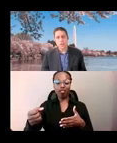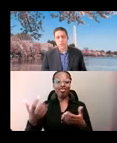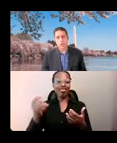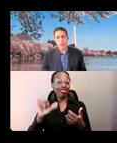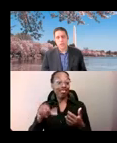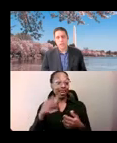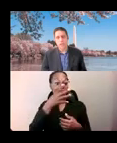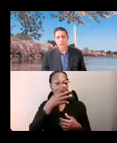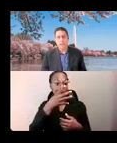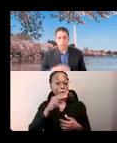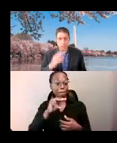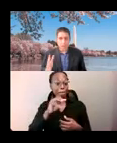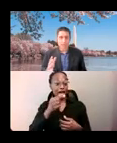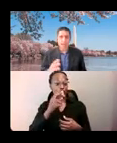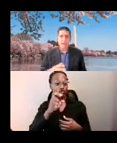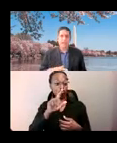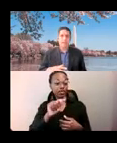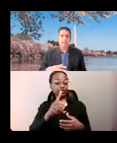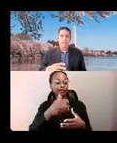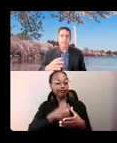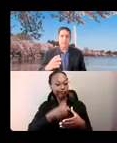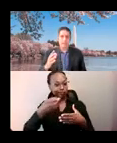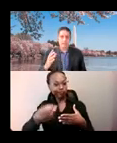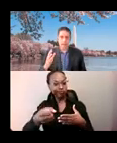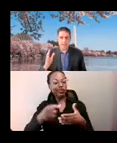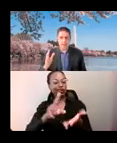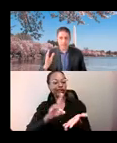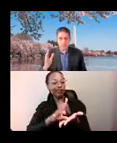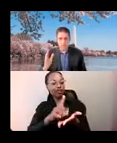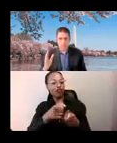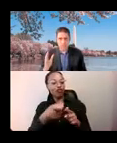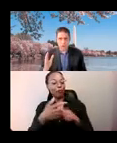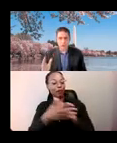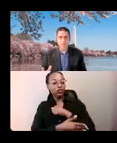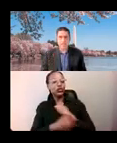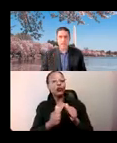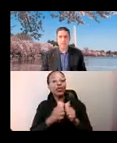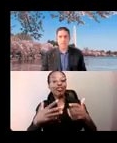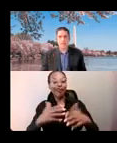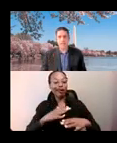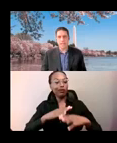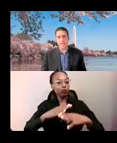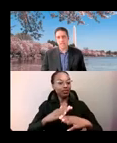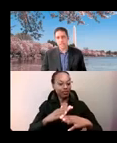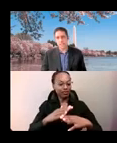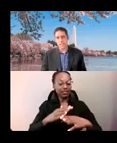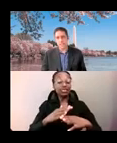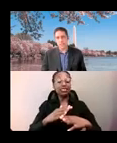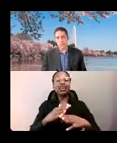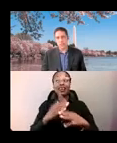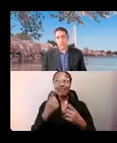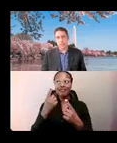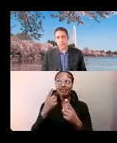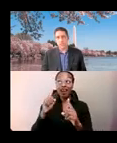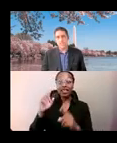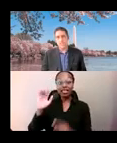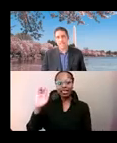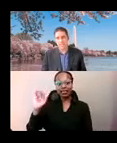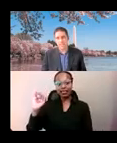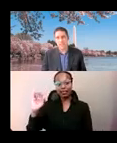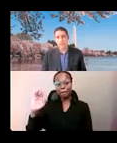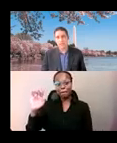safeguards. We, after enjoining that, the Biden administration paused it and finally this year agreed